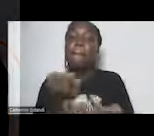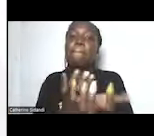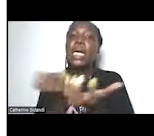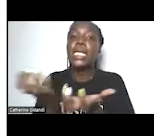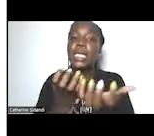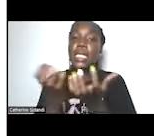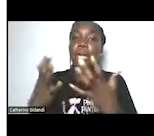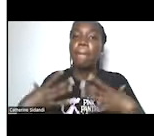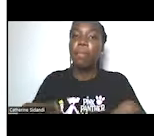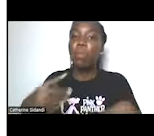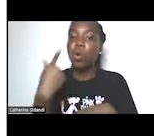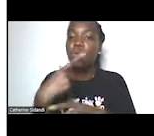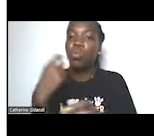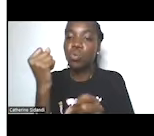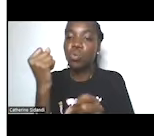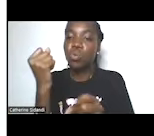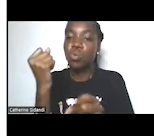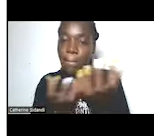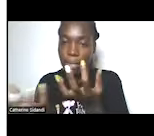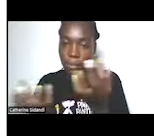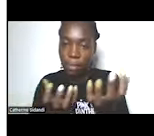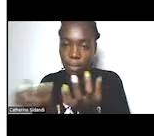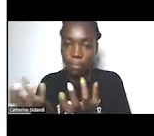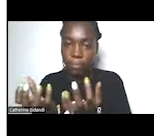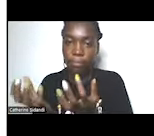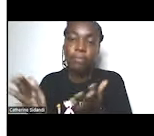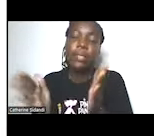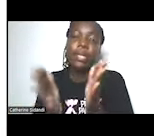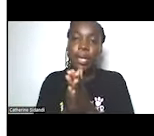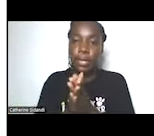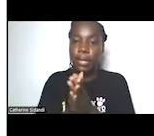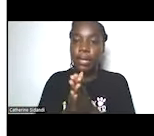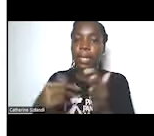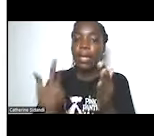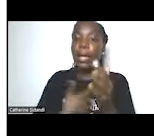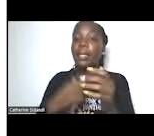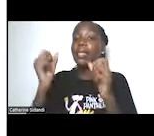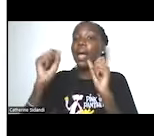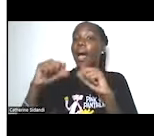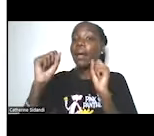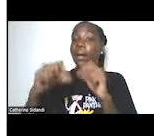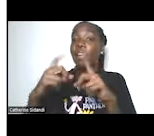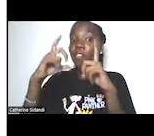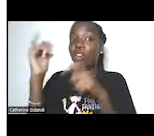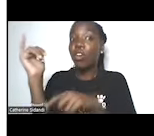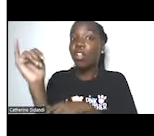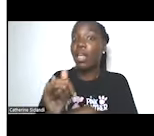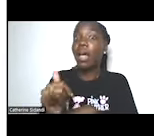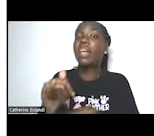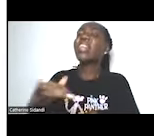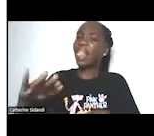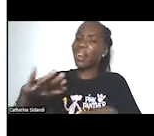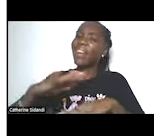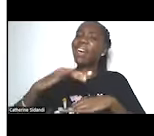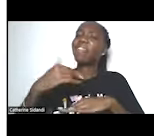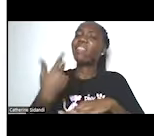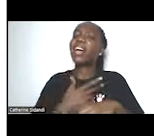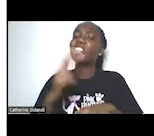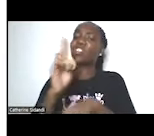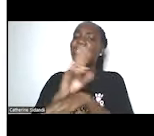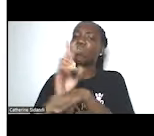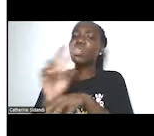who do something within the business. And we had agreed that this photo is enough for us to be used for, in terms of learning